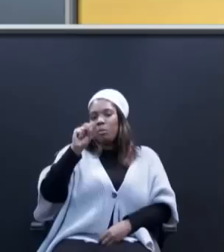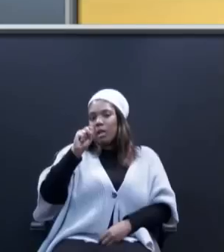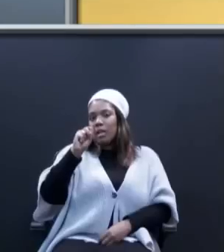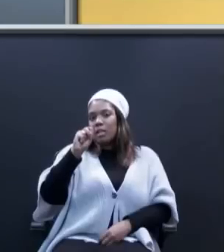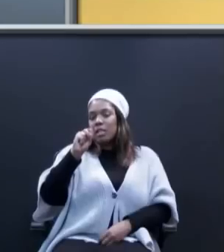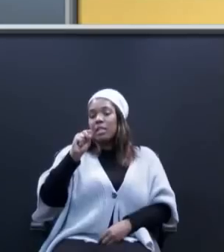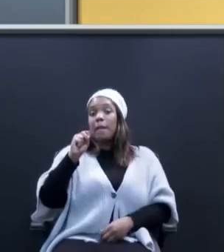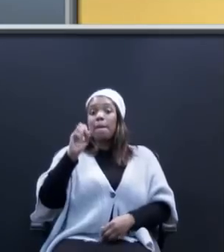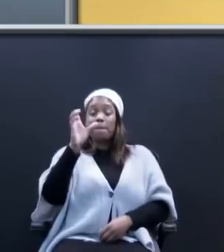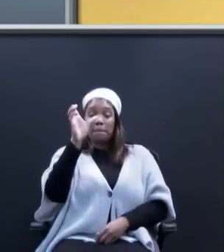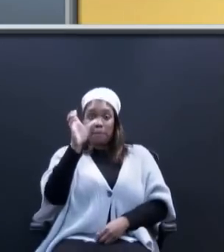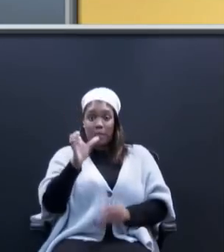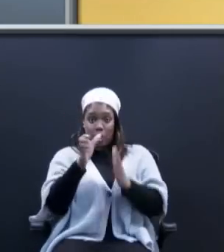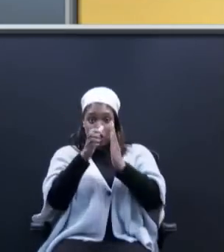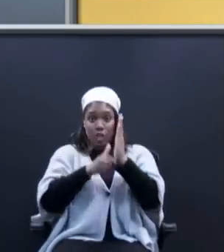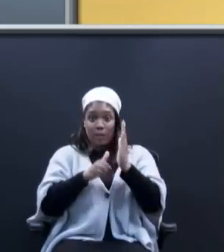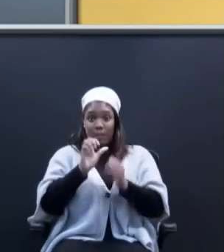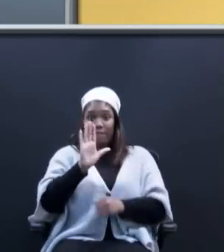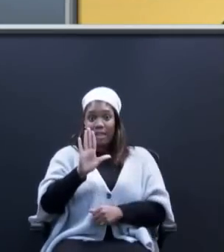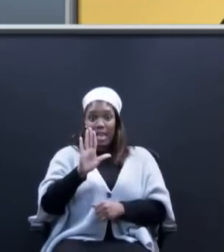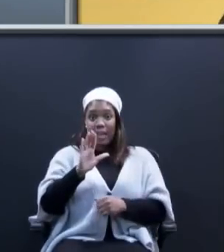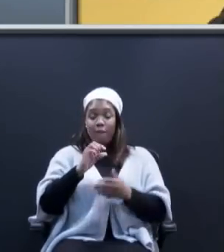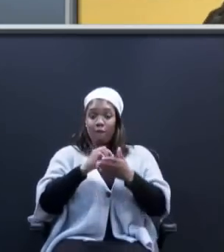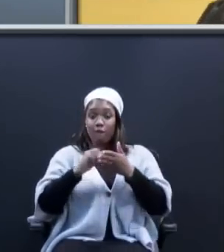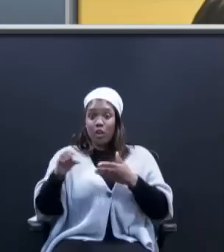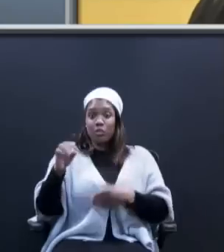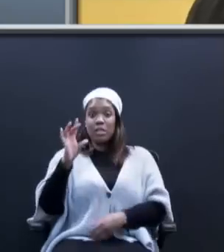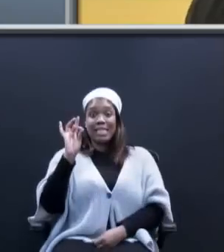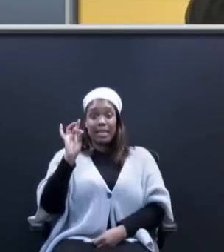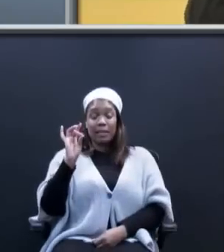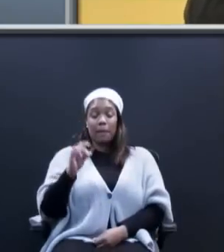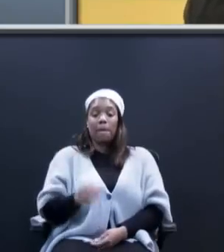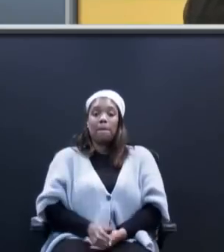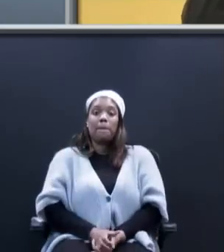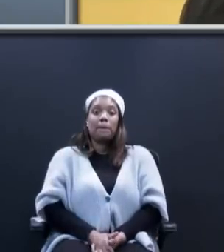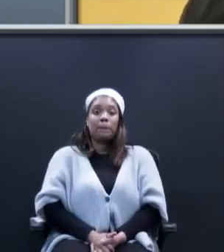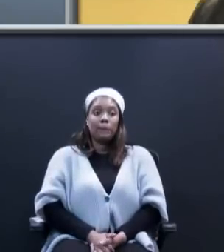And we're going to start reading that verse 8. Romans 5 and verse 8.